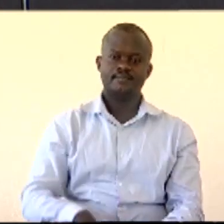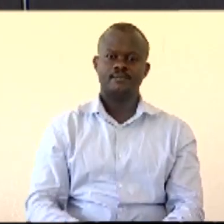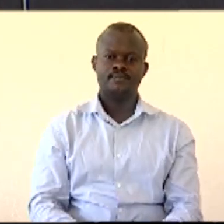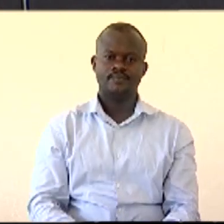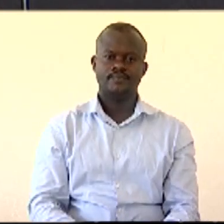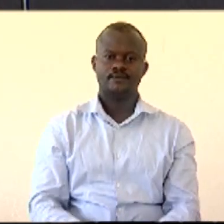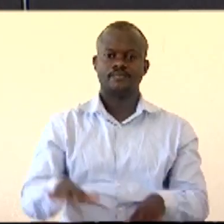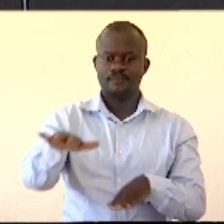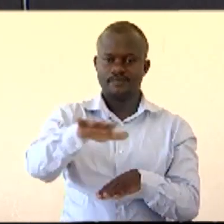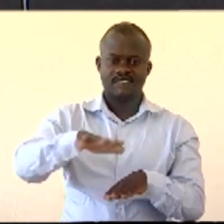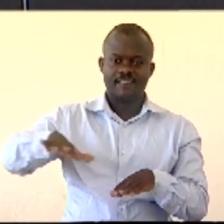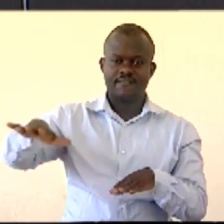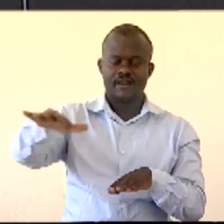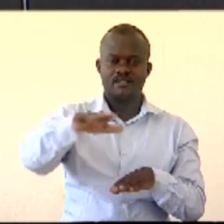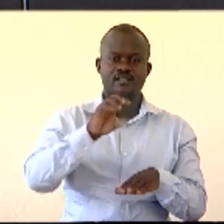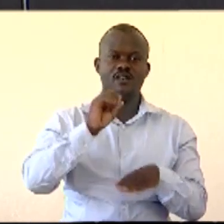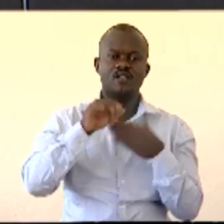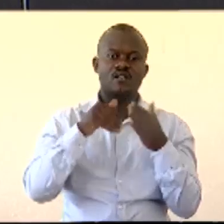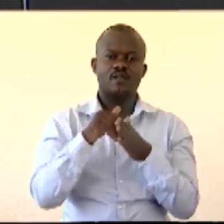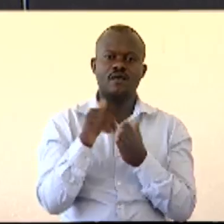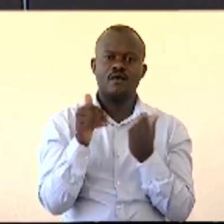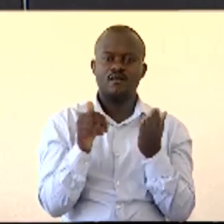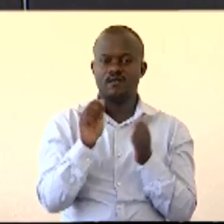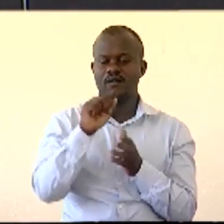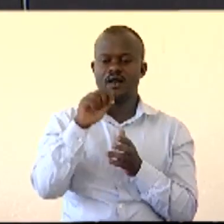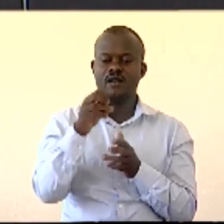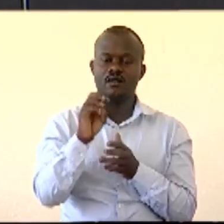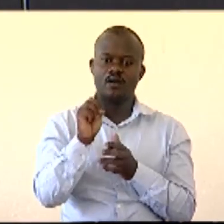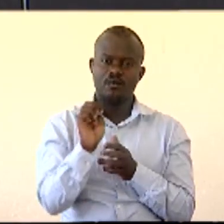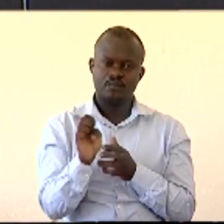On the surface of an atom,